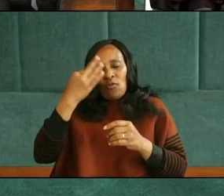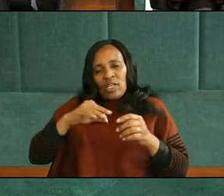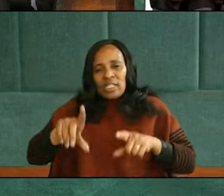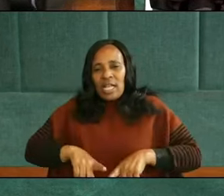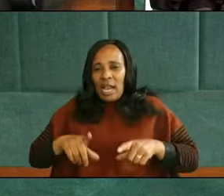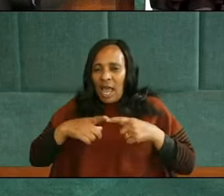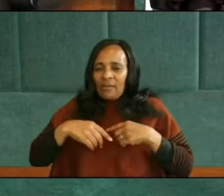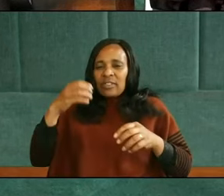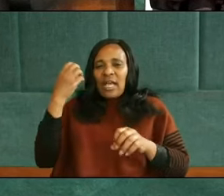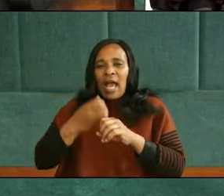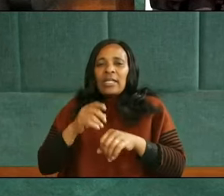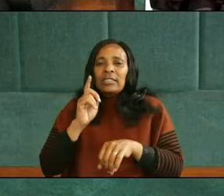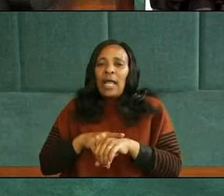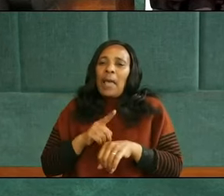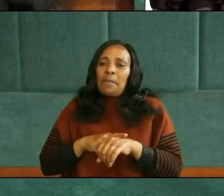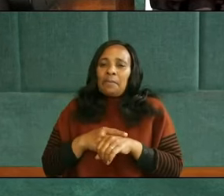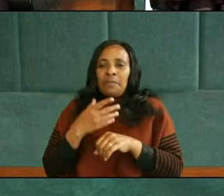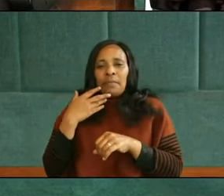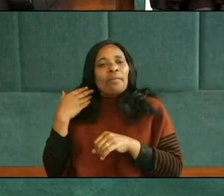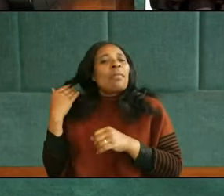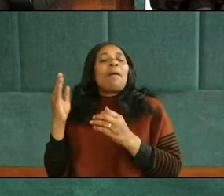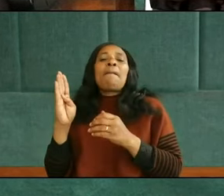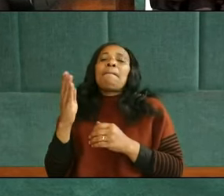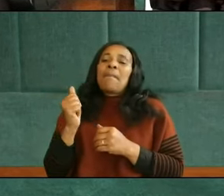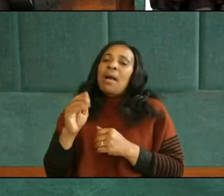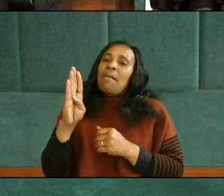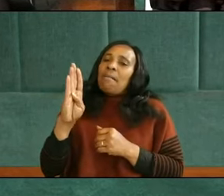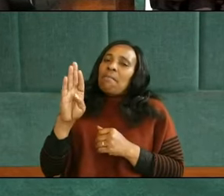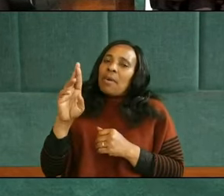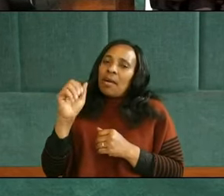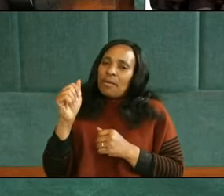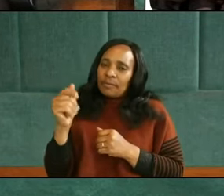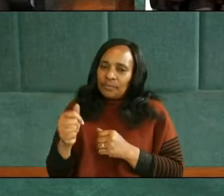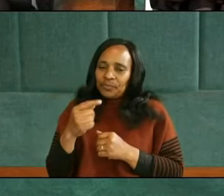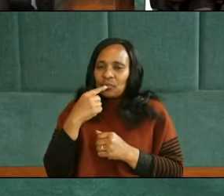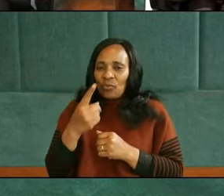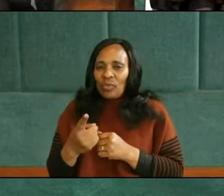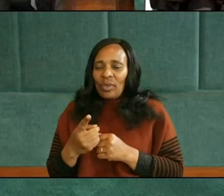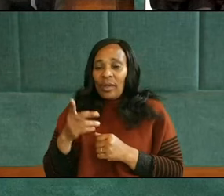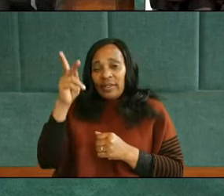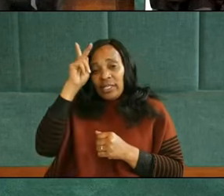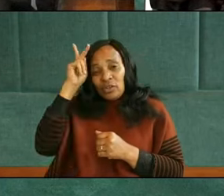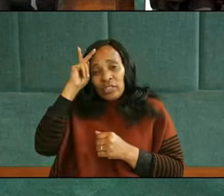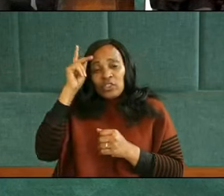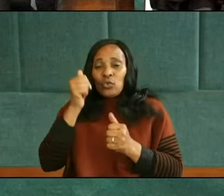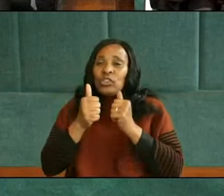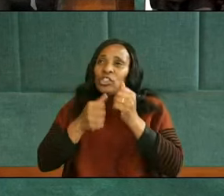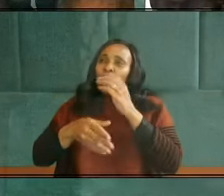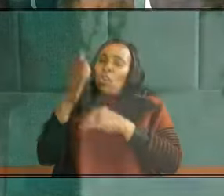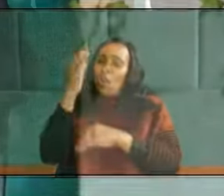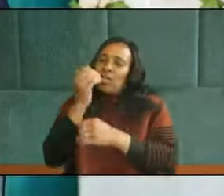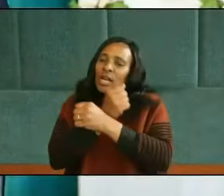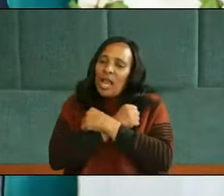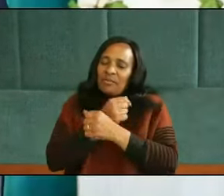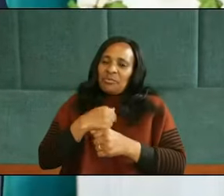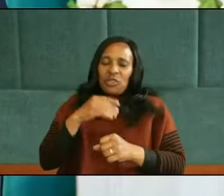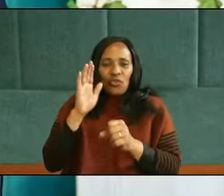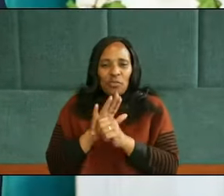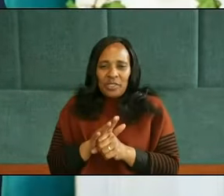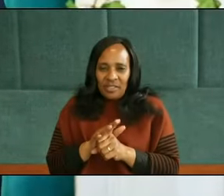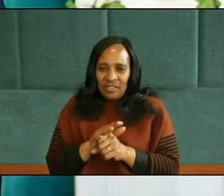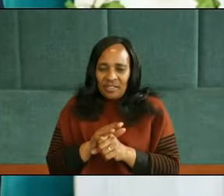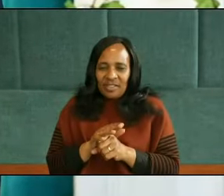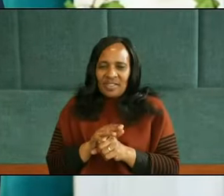difficulties? Maybe Barbara can try that one. So the knowledge that God loves me too much